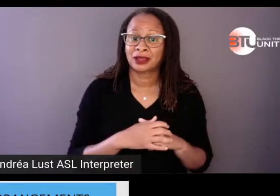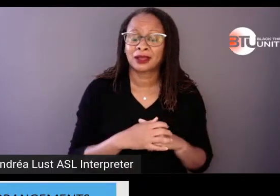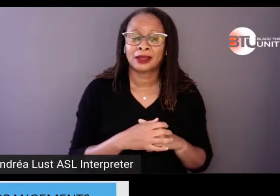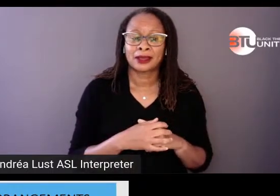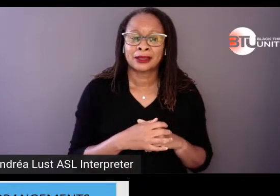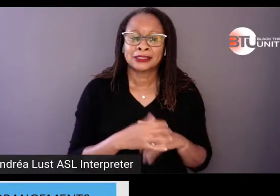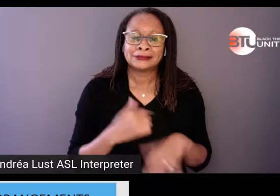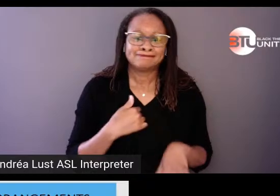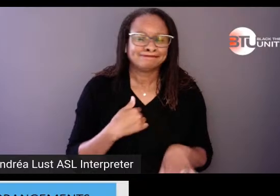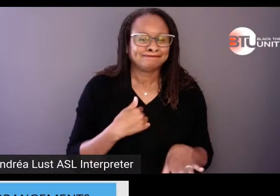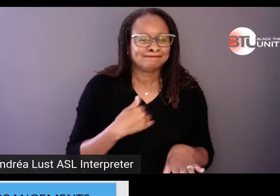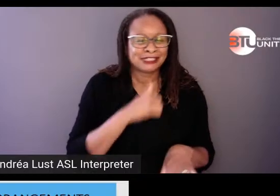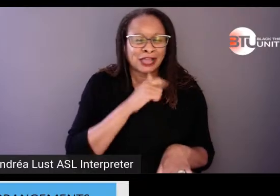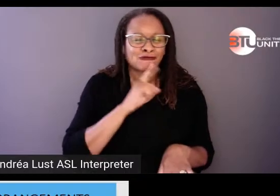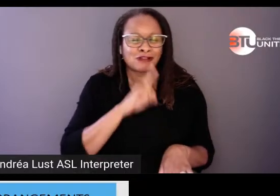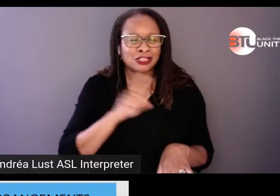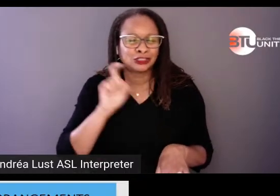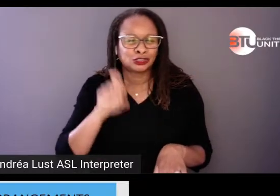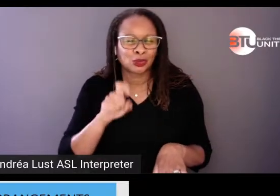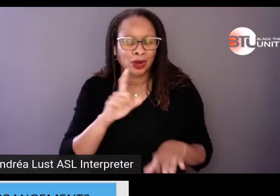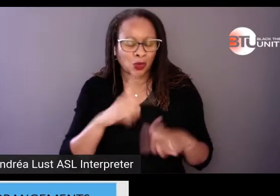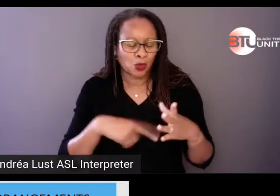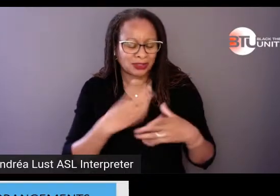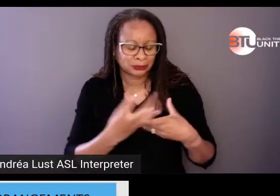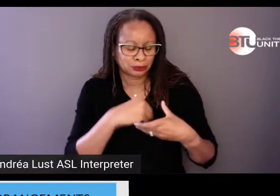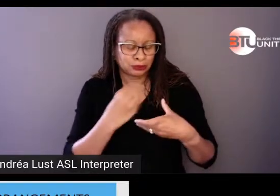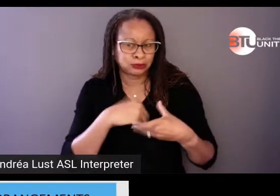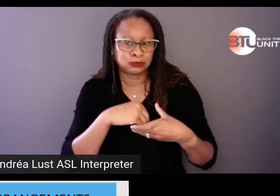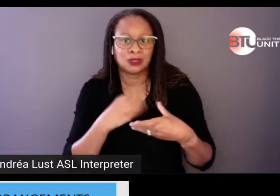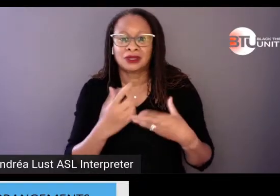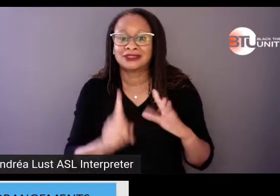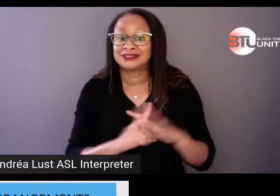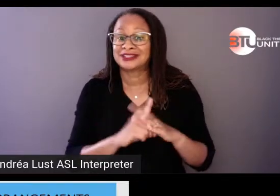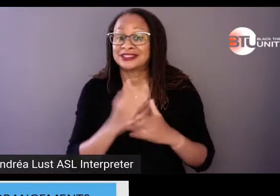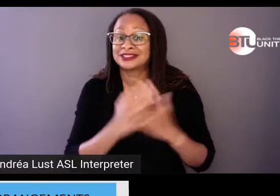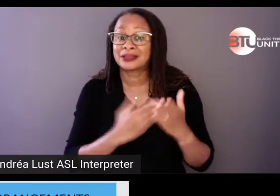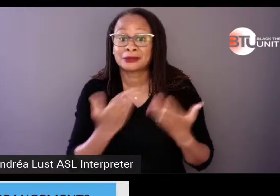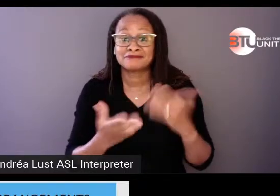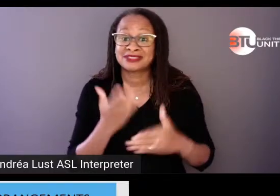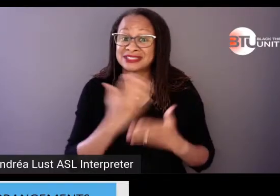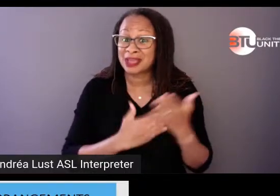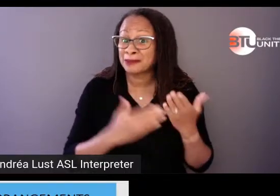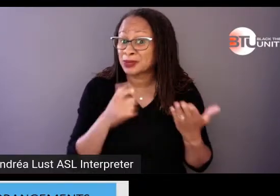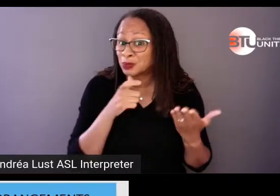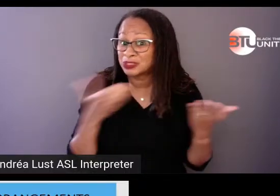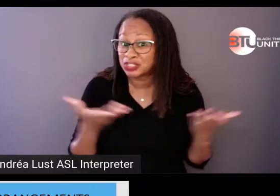I'm not really certain of the composition of everyone who attended. Some of you may be actors, some of you may be